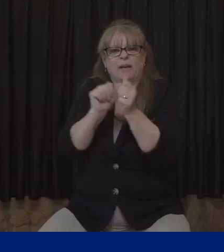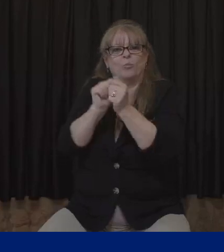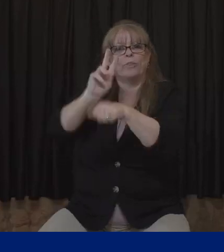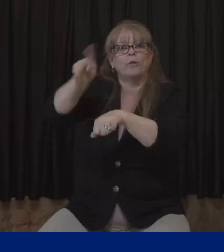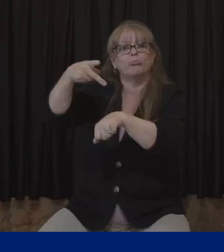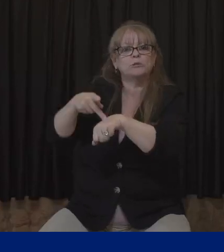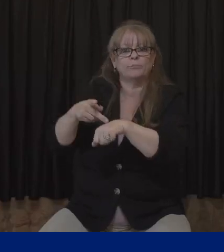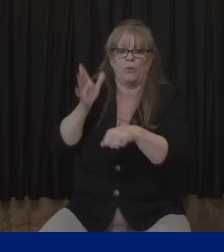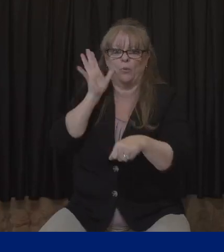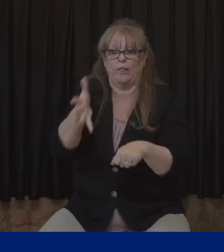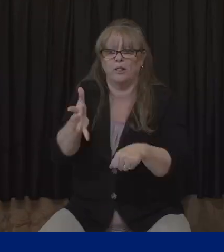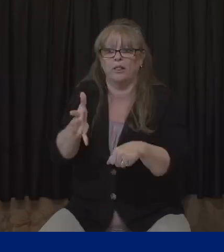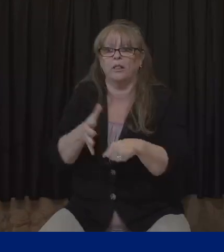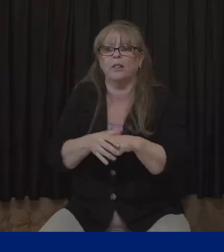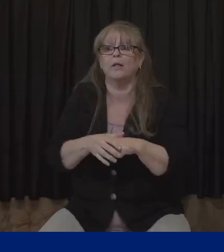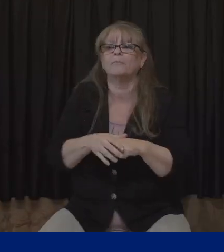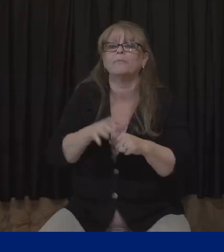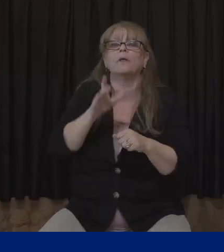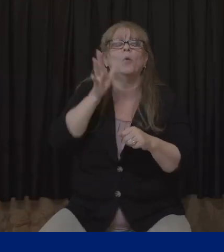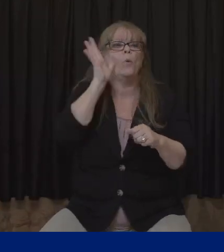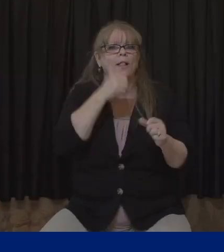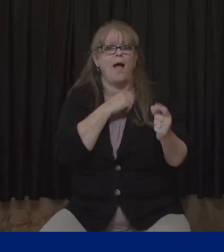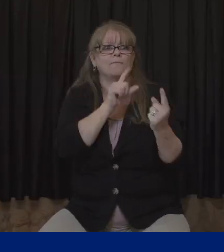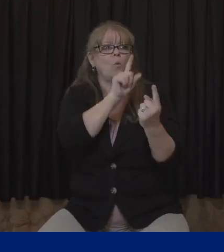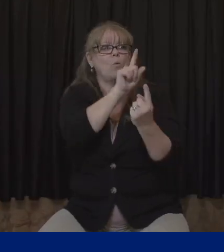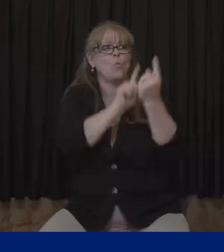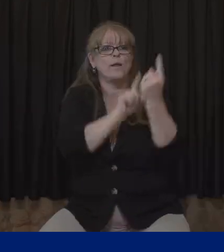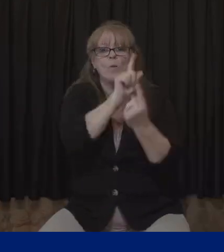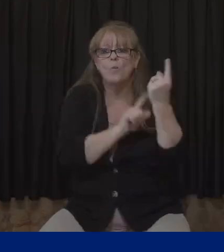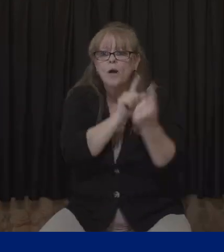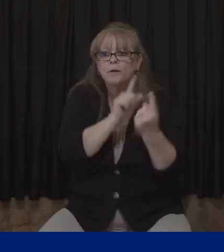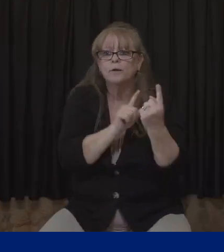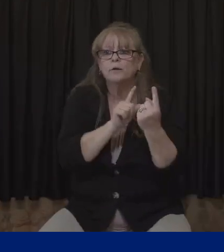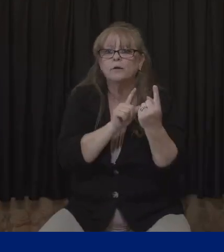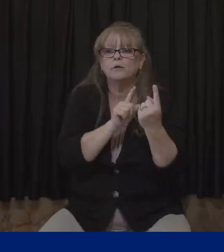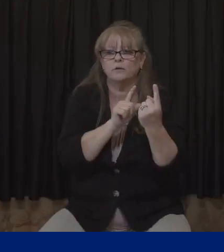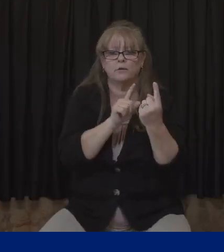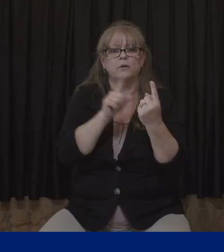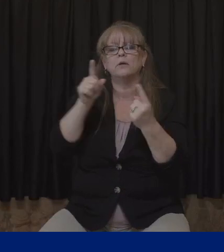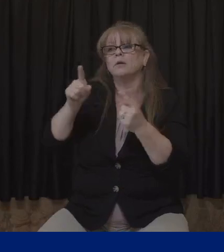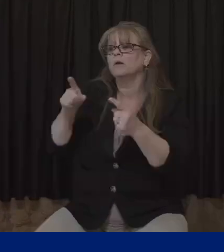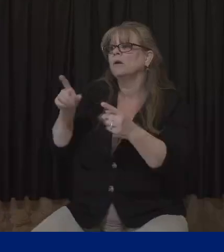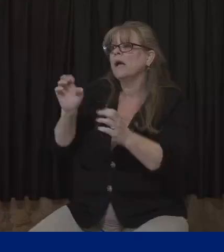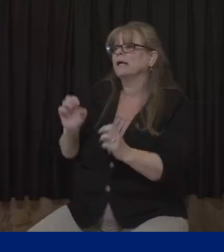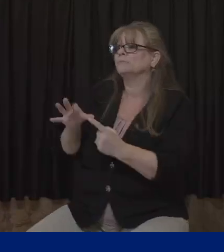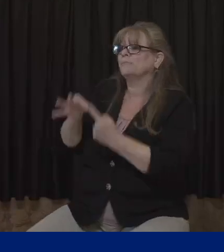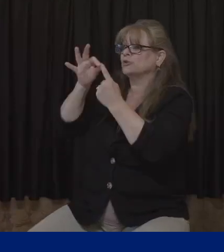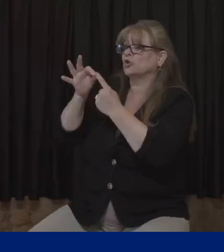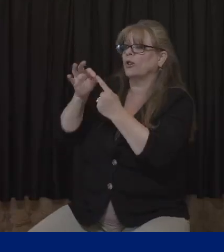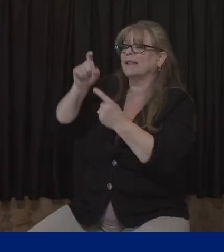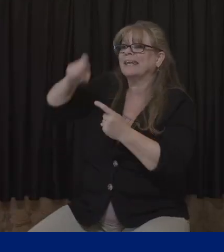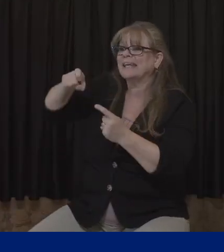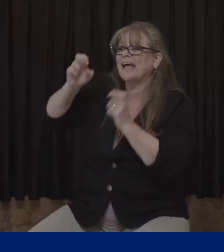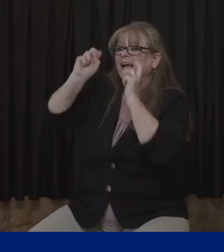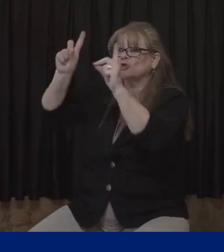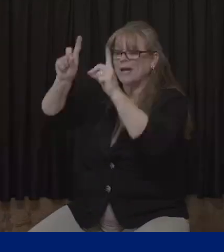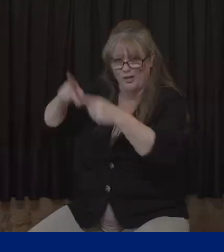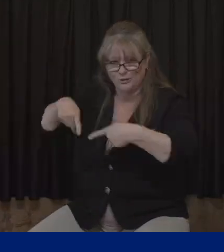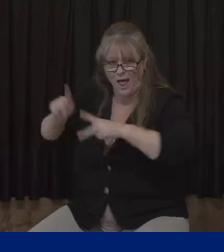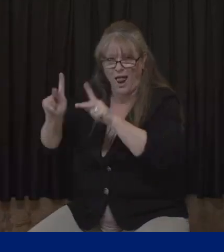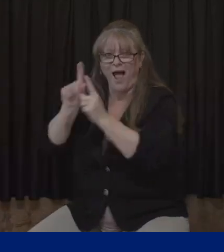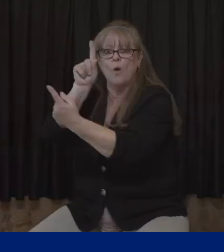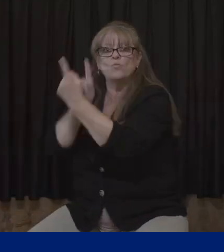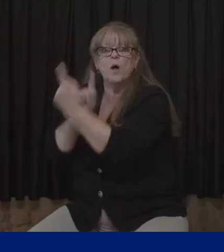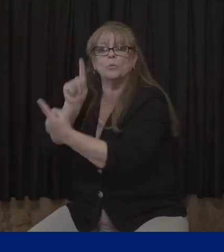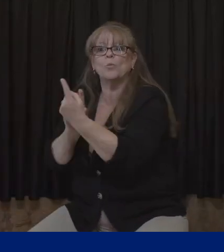there, providing small groups, special ed services. In some cases, there's vocational classes like that need equipment that can't be taught entirely online,